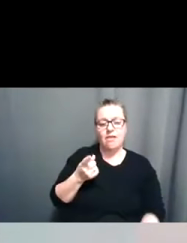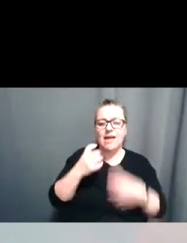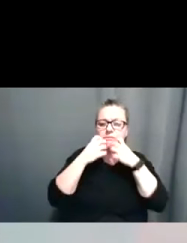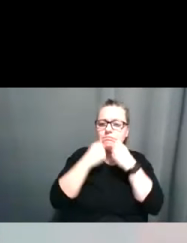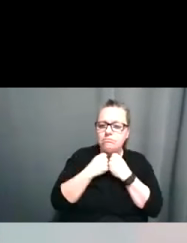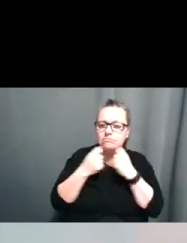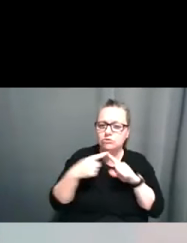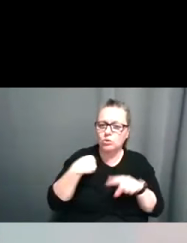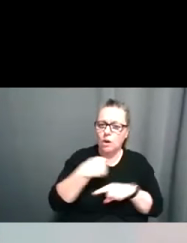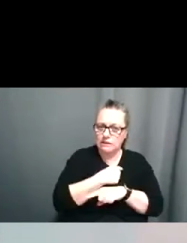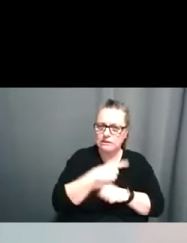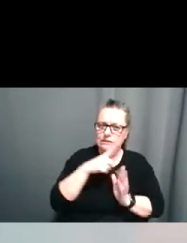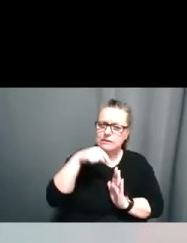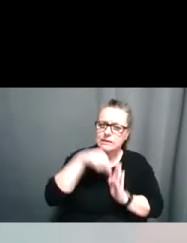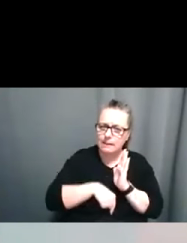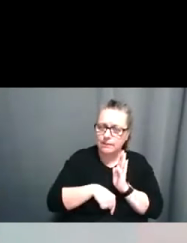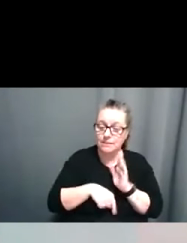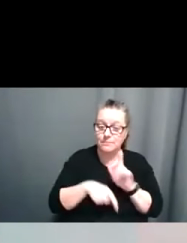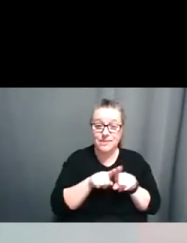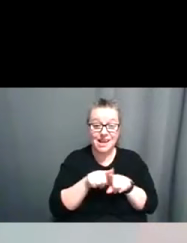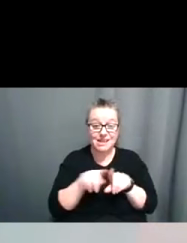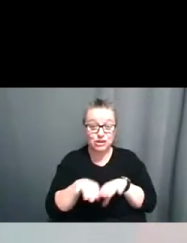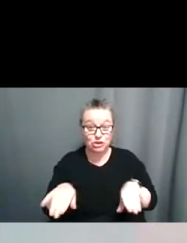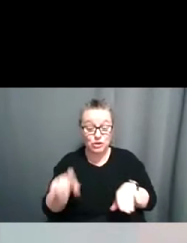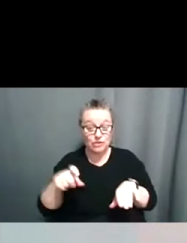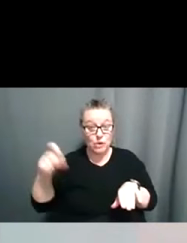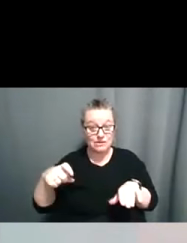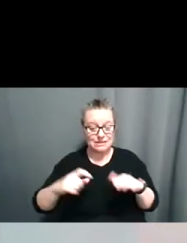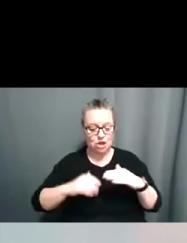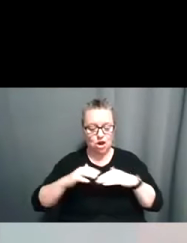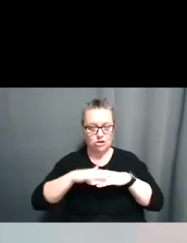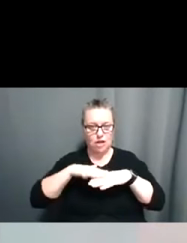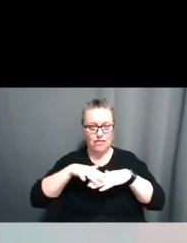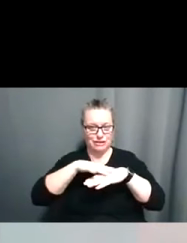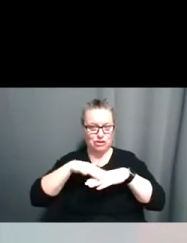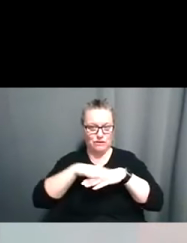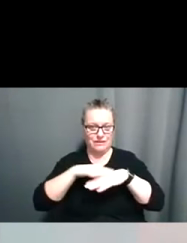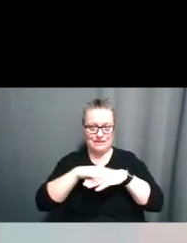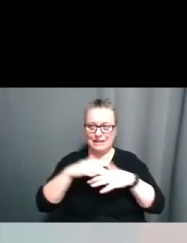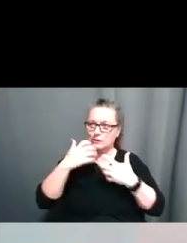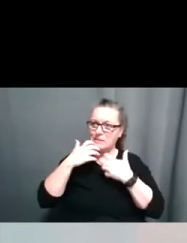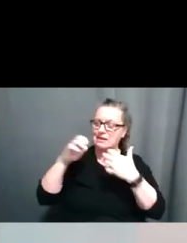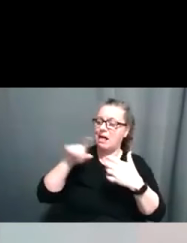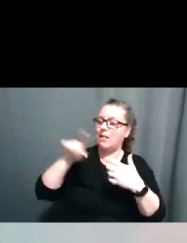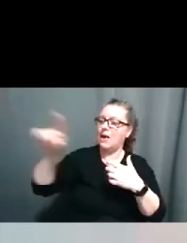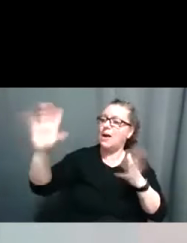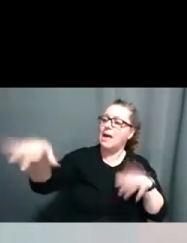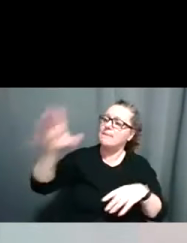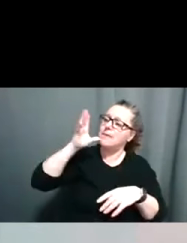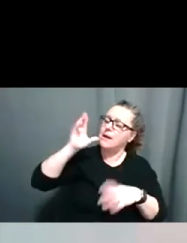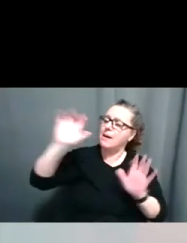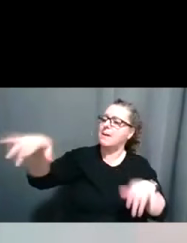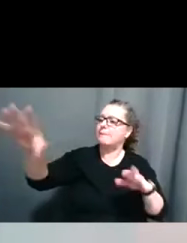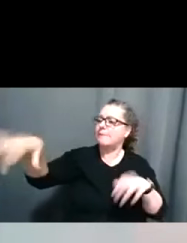deeply. As children, those needs are really close to the surface, right? As we yell across the playground, hey mom, hey dad,